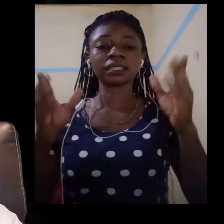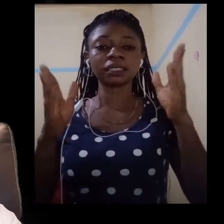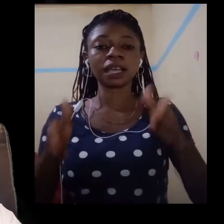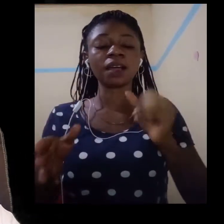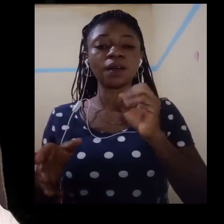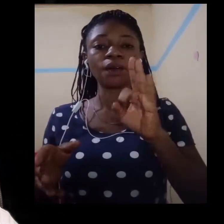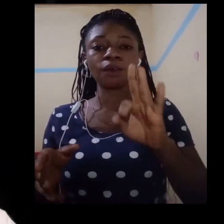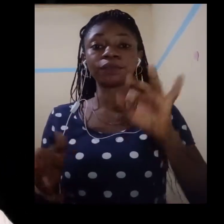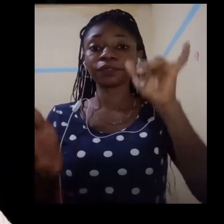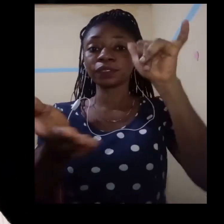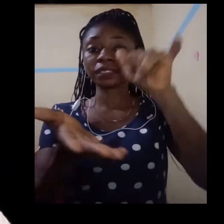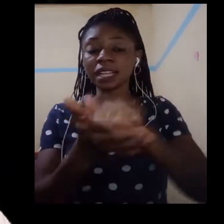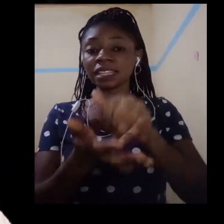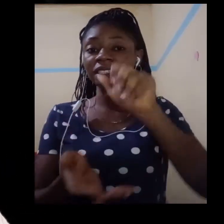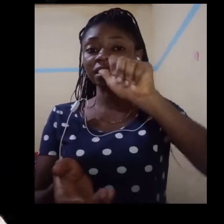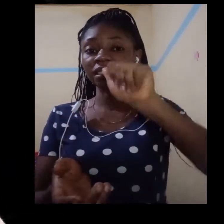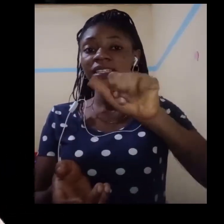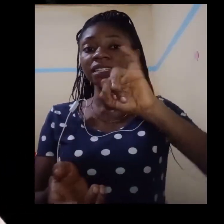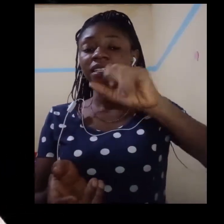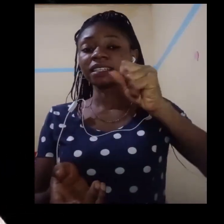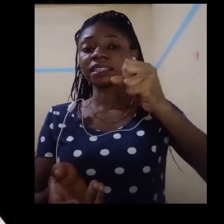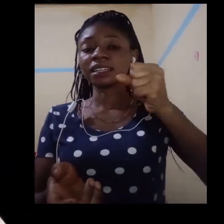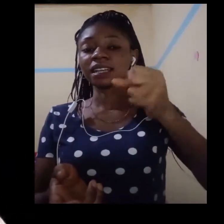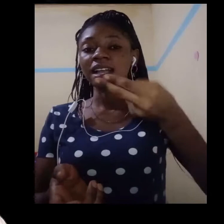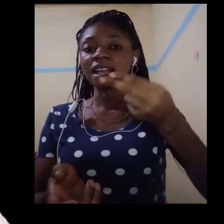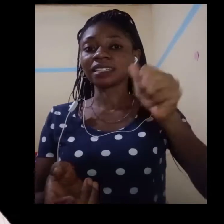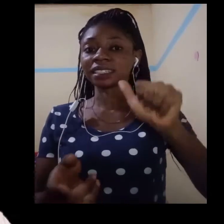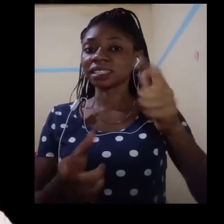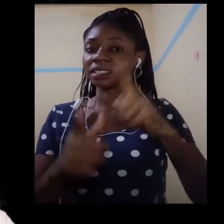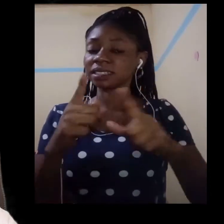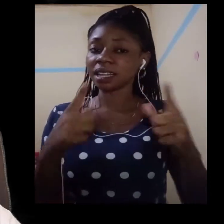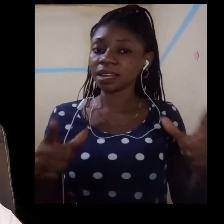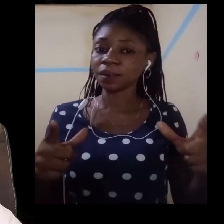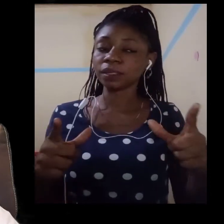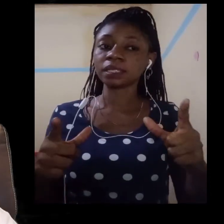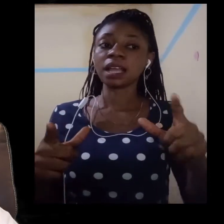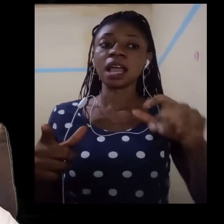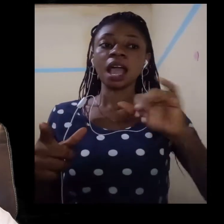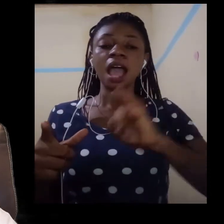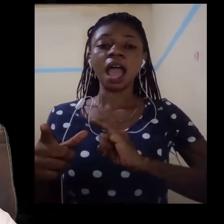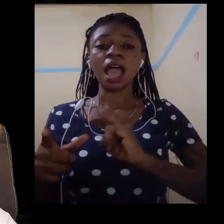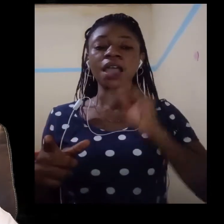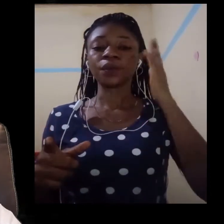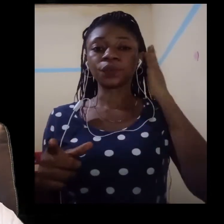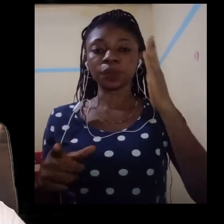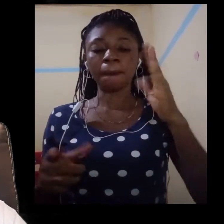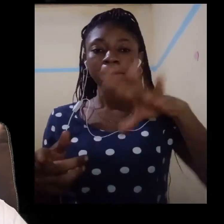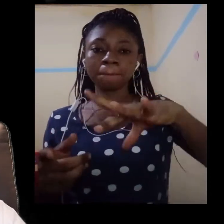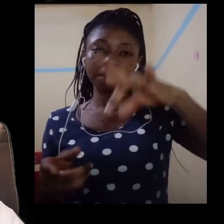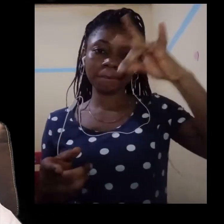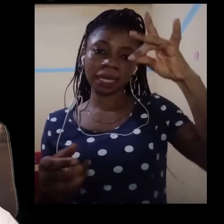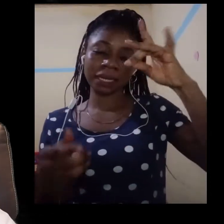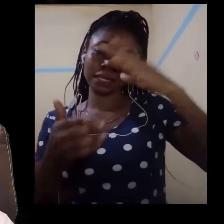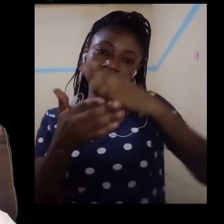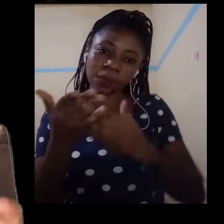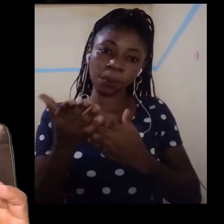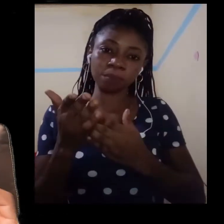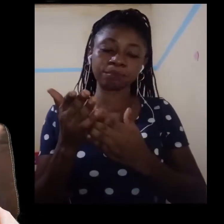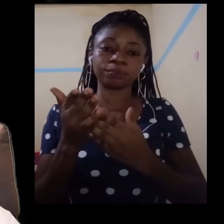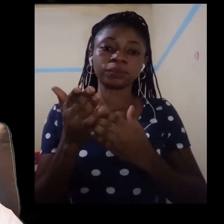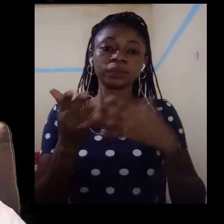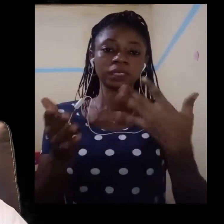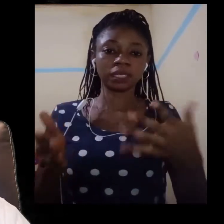on my general knowledge of sign languages, and I'm going to be picking some features. So if I get anything wrong, if you